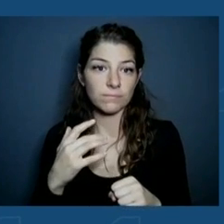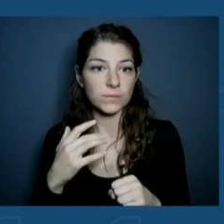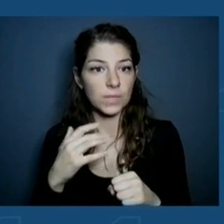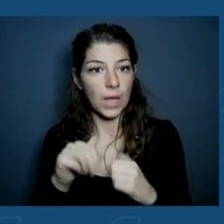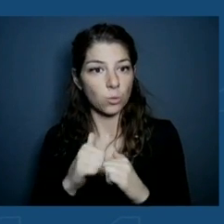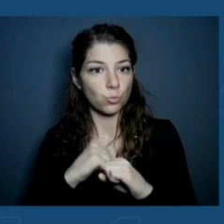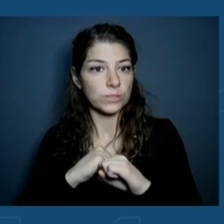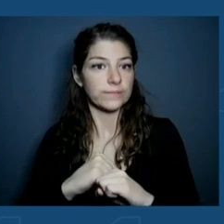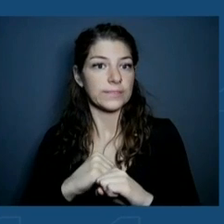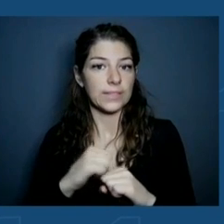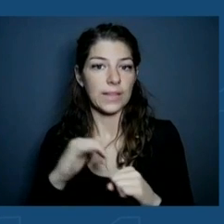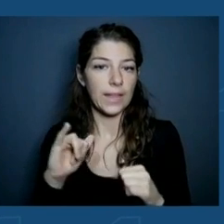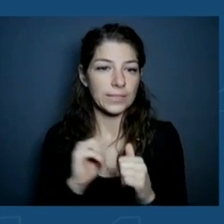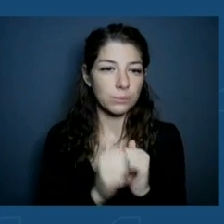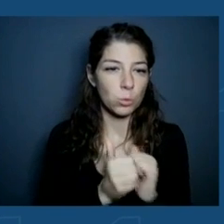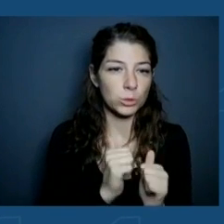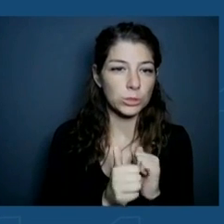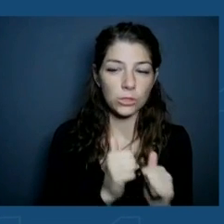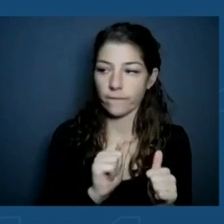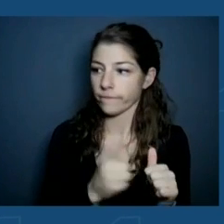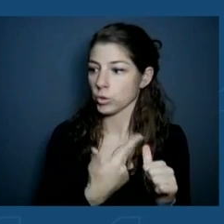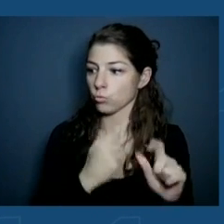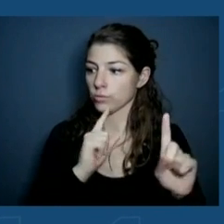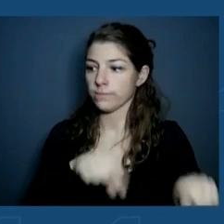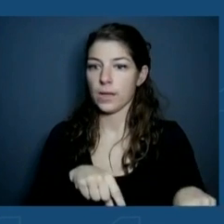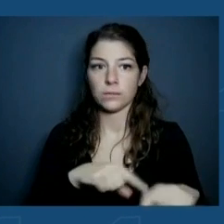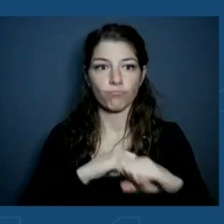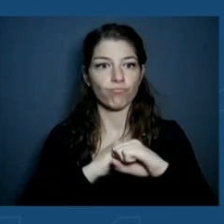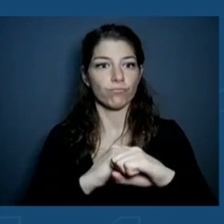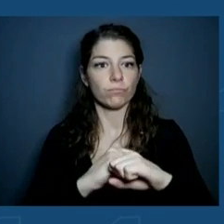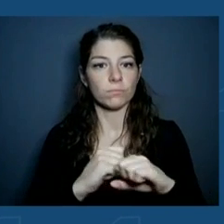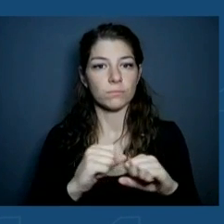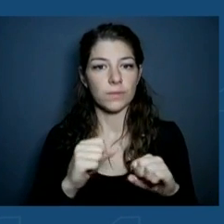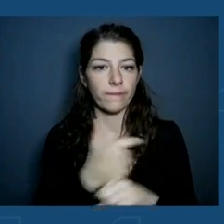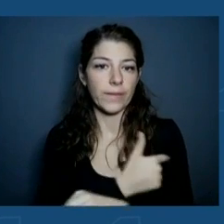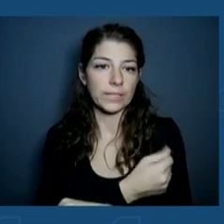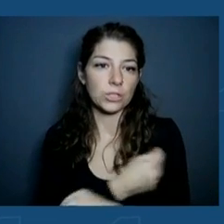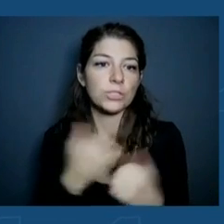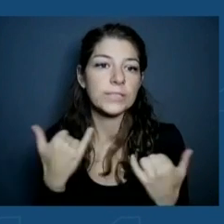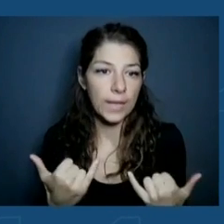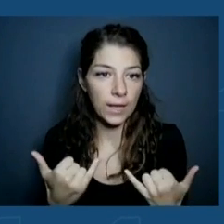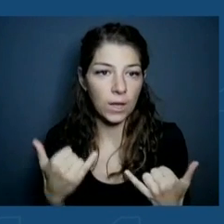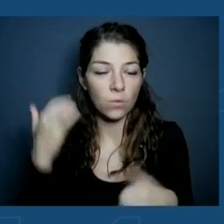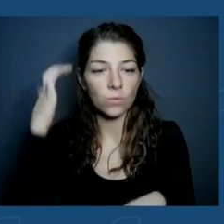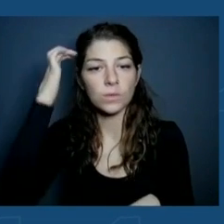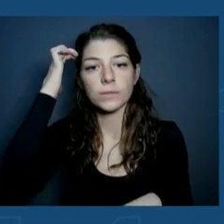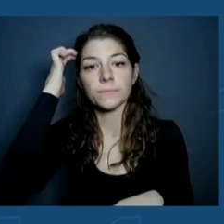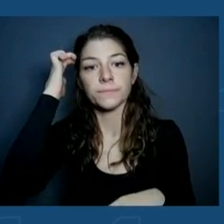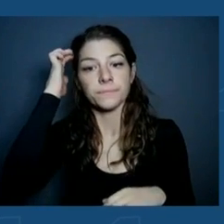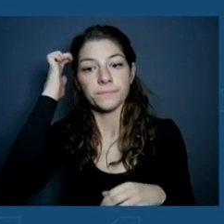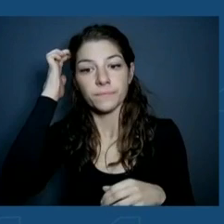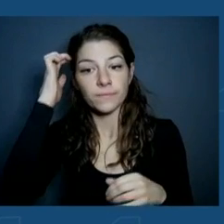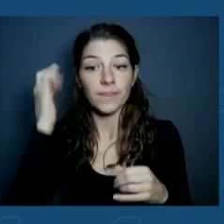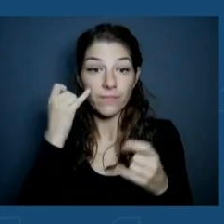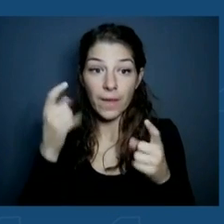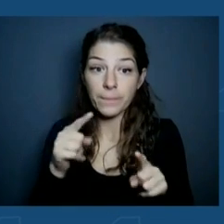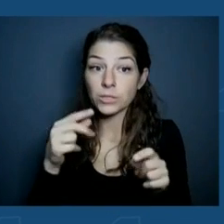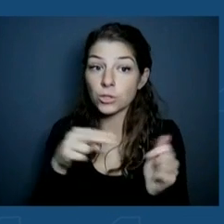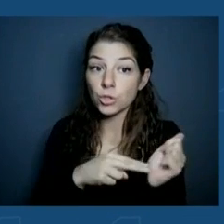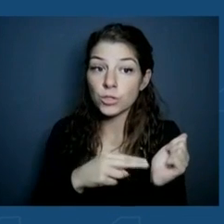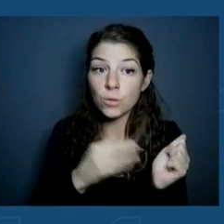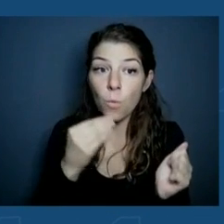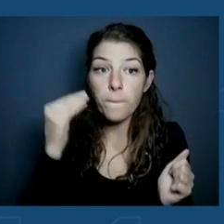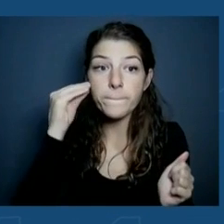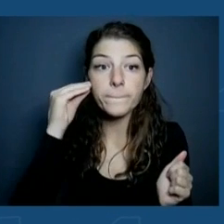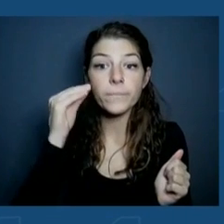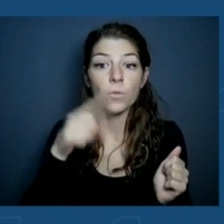like sports. We get our defense by taking that vaccination now. And if that occurs in nursing homes and the residents are